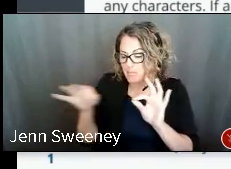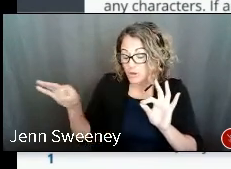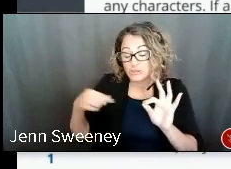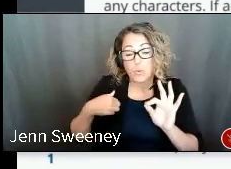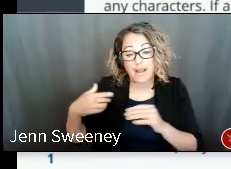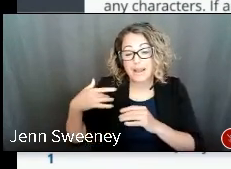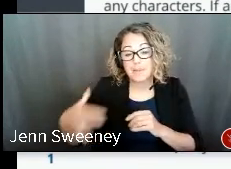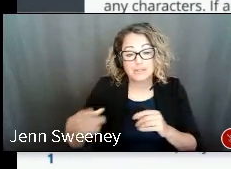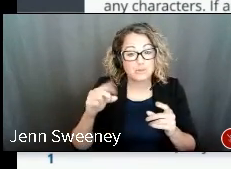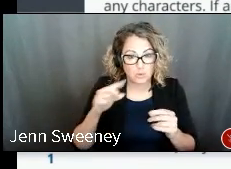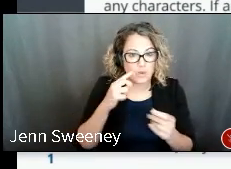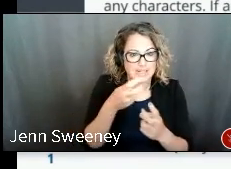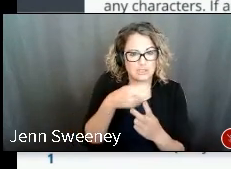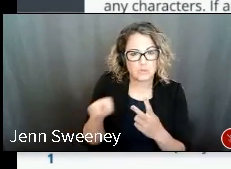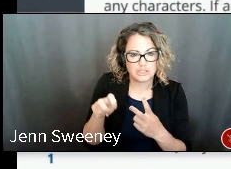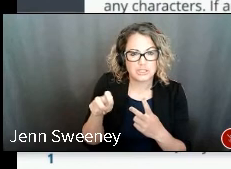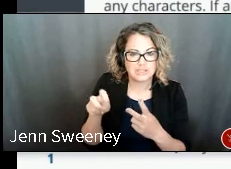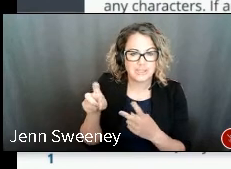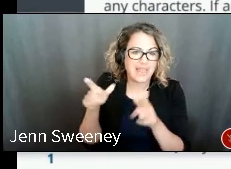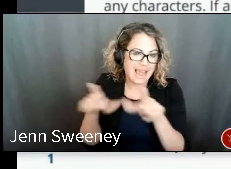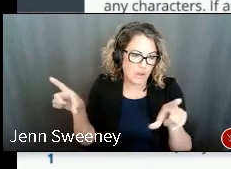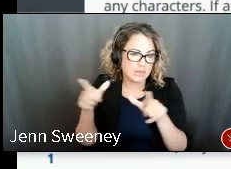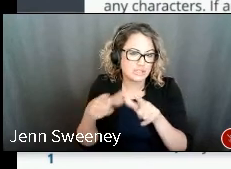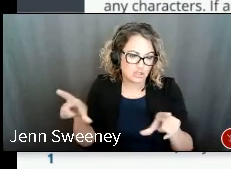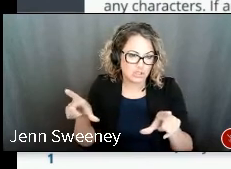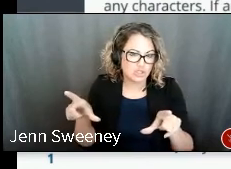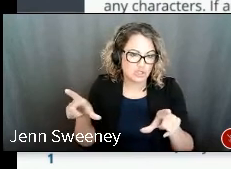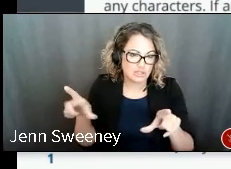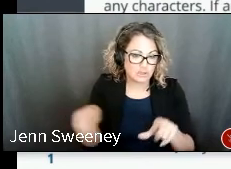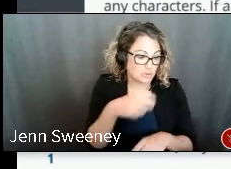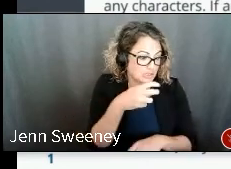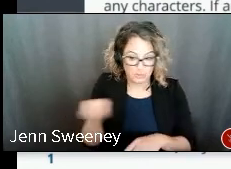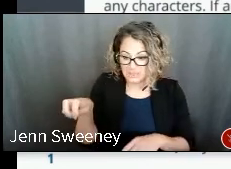to switch between the language and then switch it back.